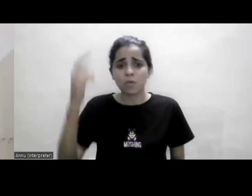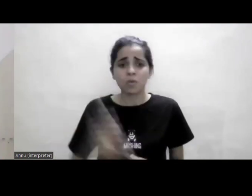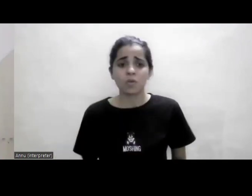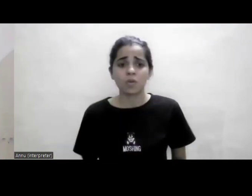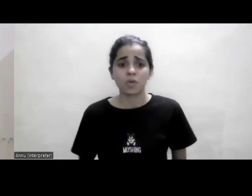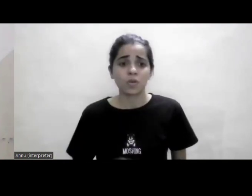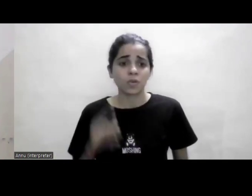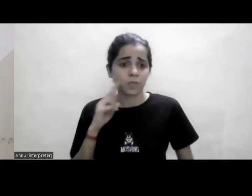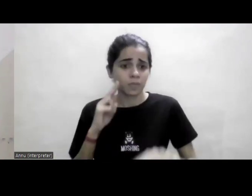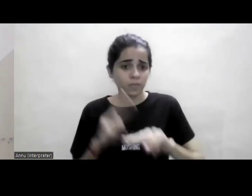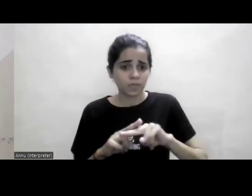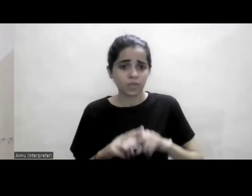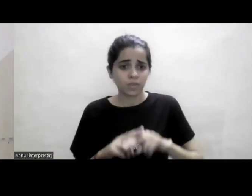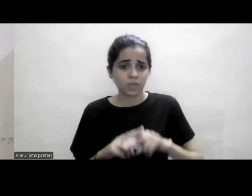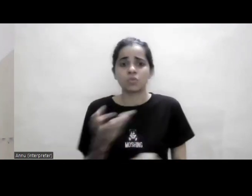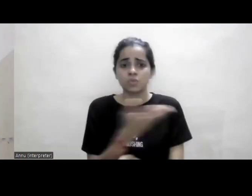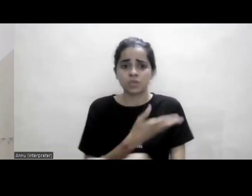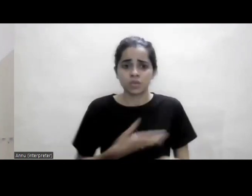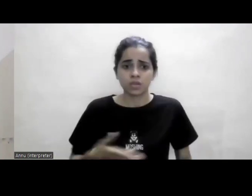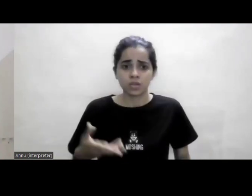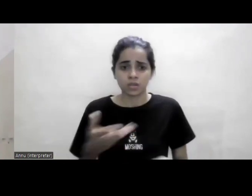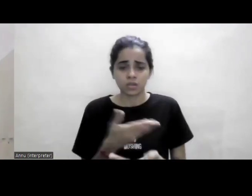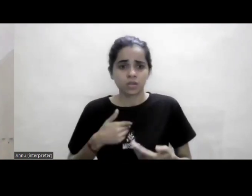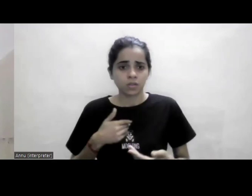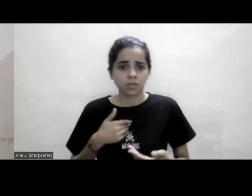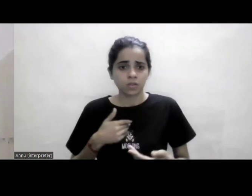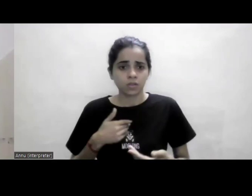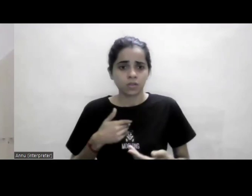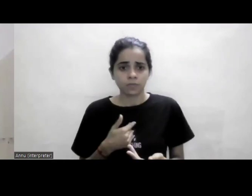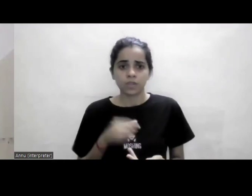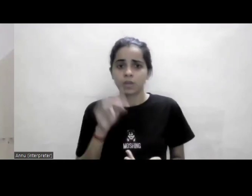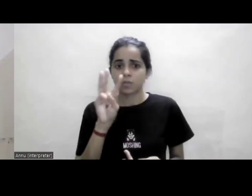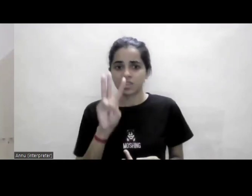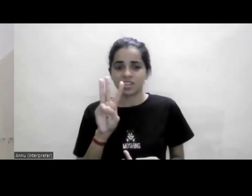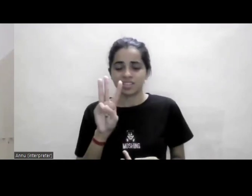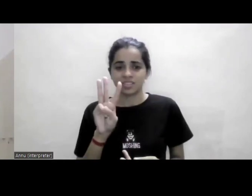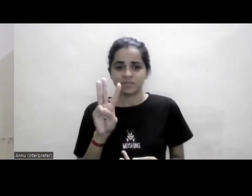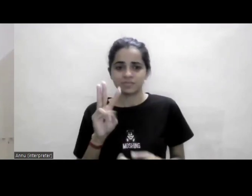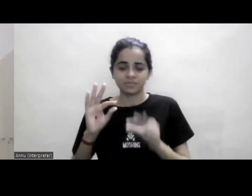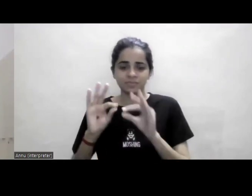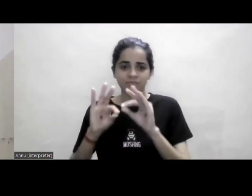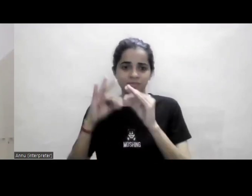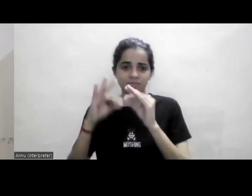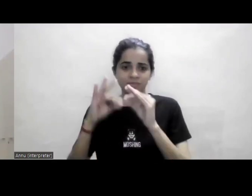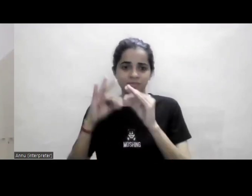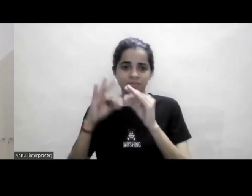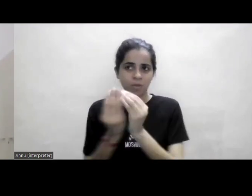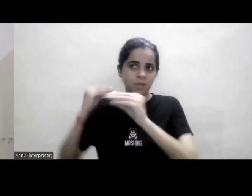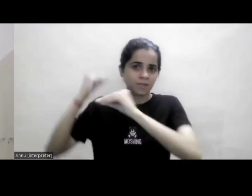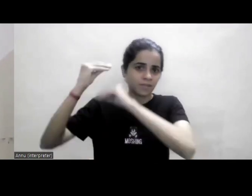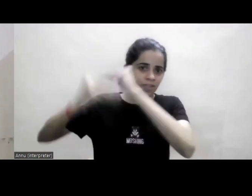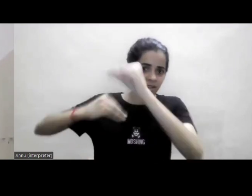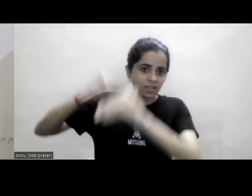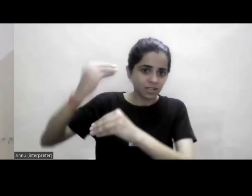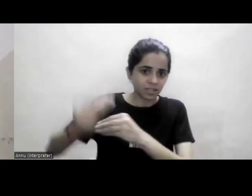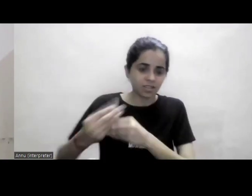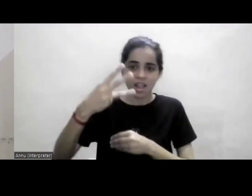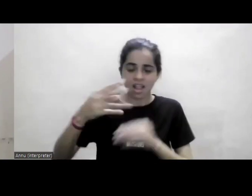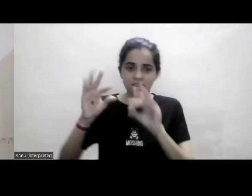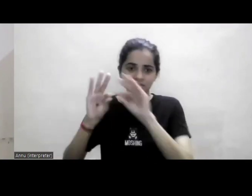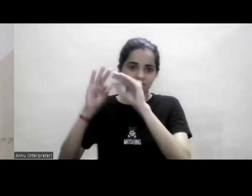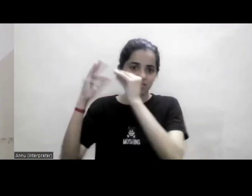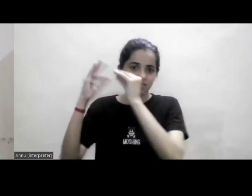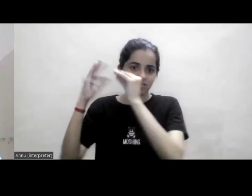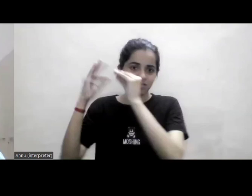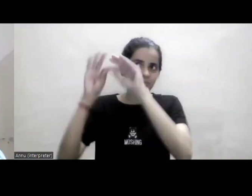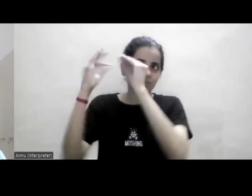if you talk about, you know, I'm a third generation of a displaced family from partition,